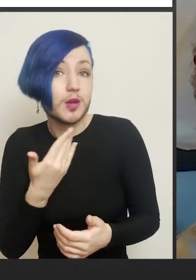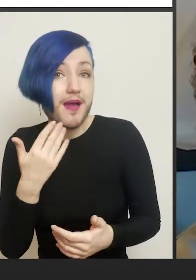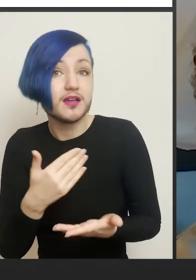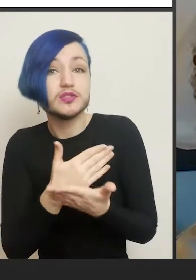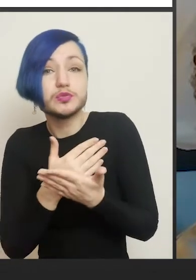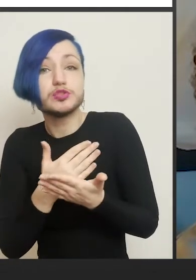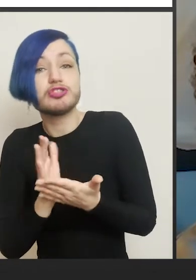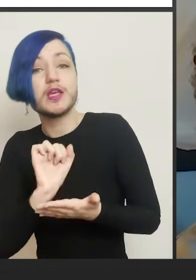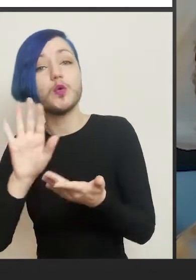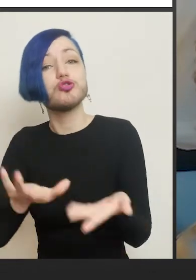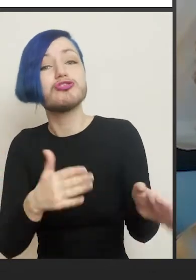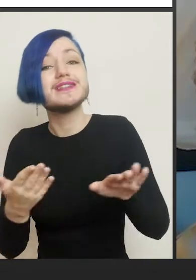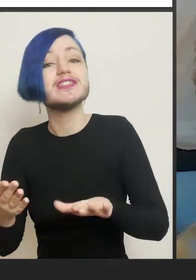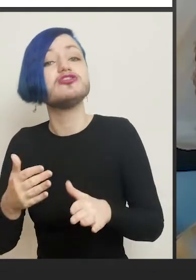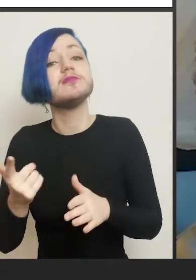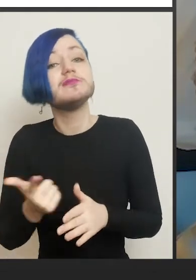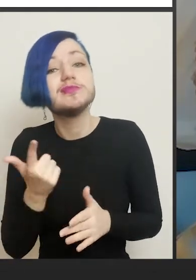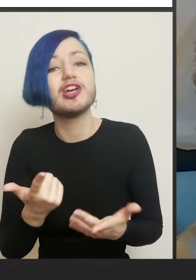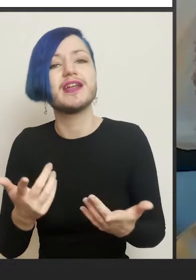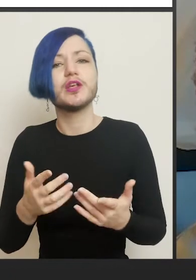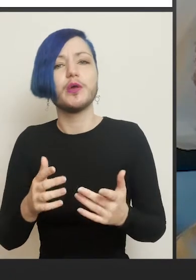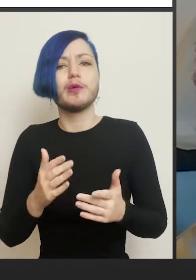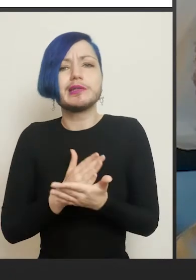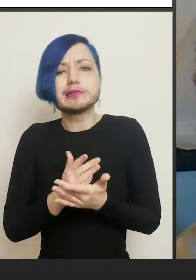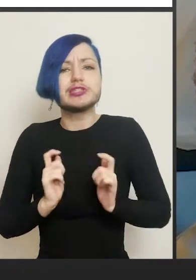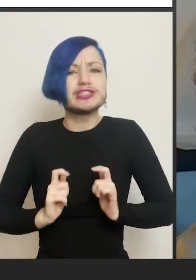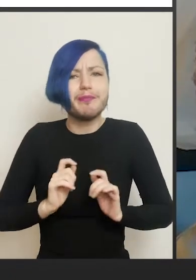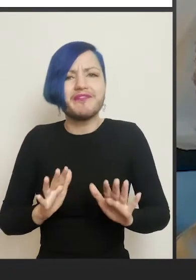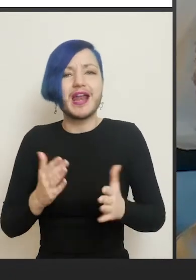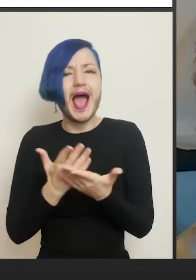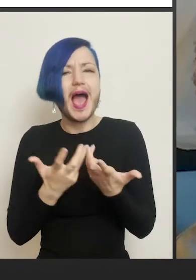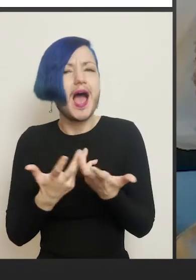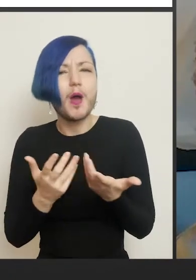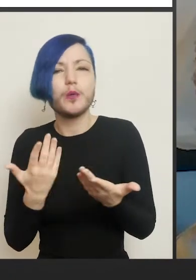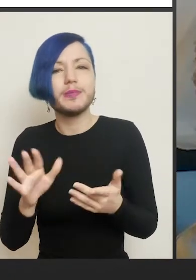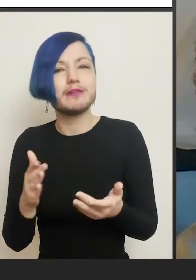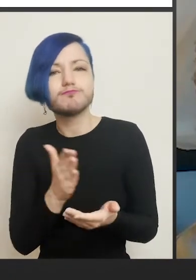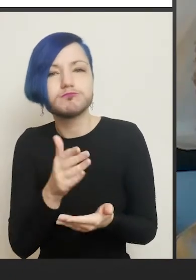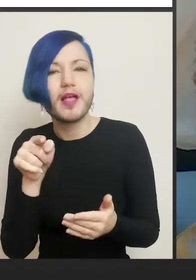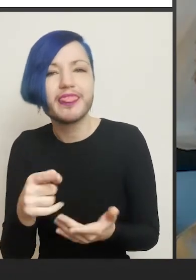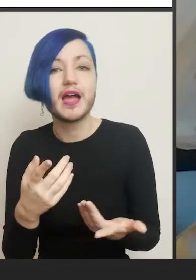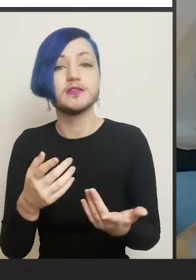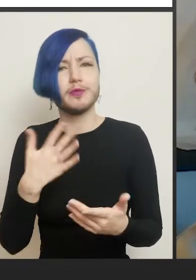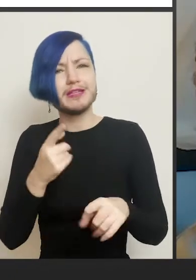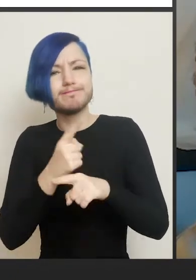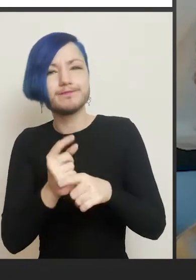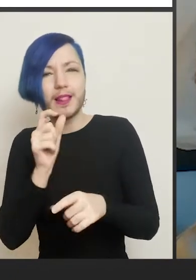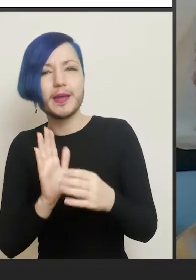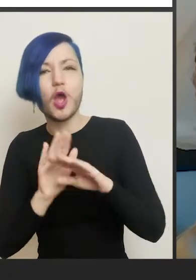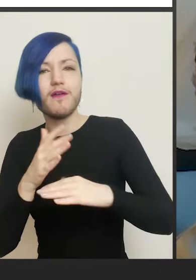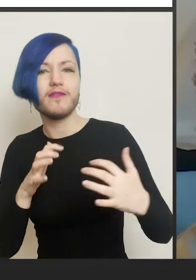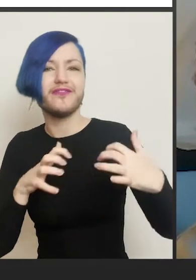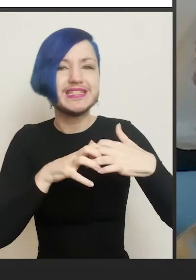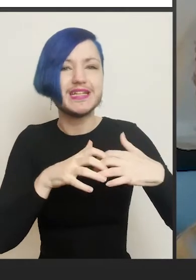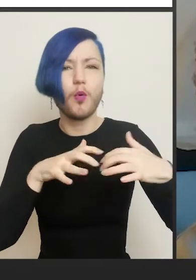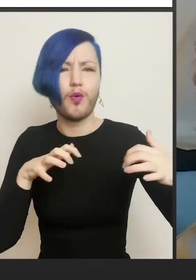transition journey and how you've negotiated discomfort. You've already touched on the fitting in and the not fitting in, and